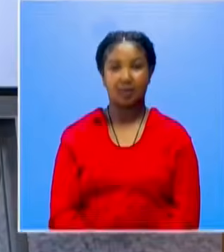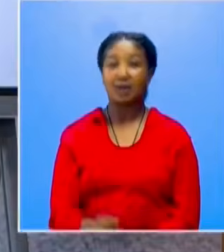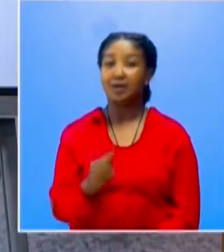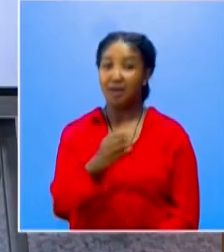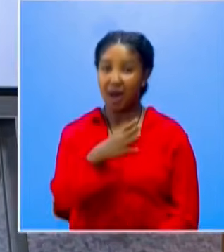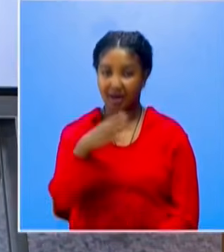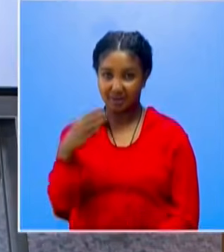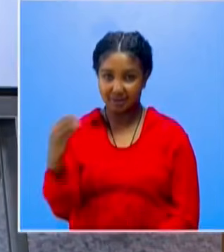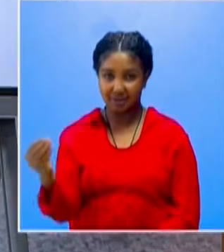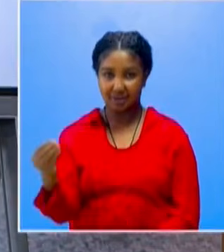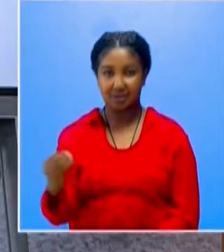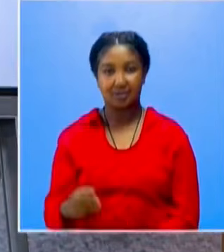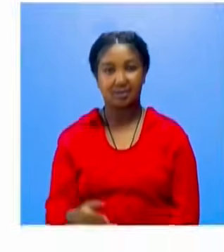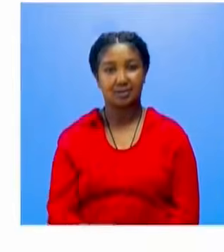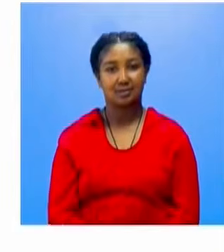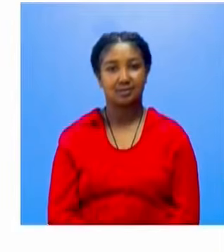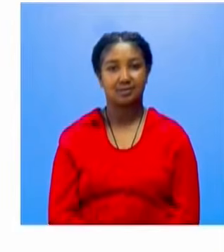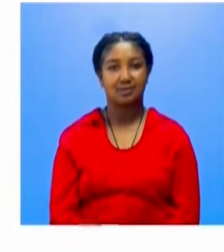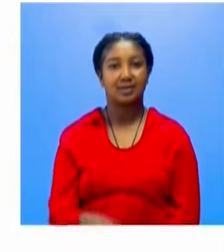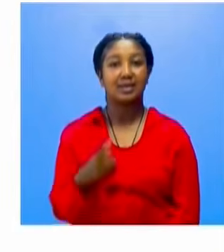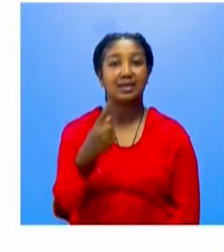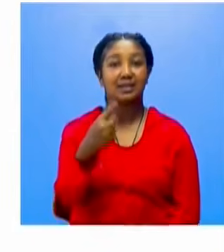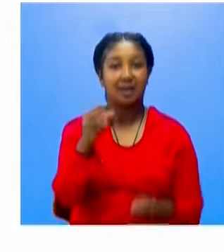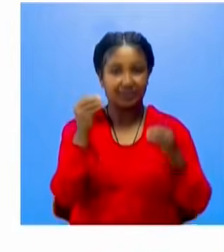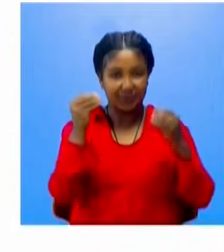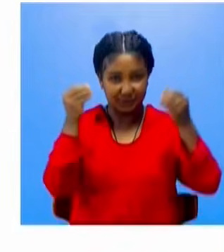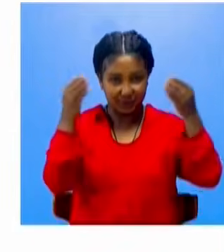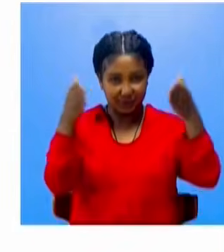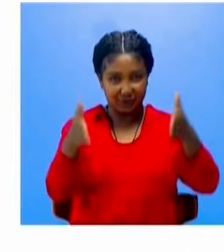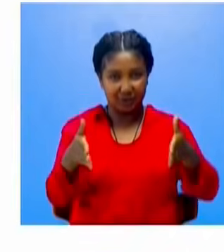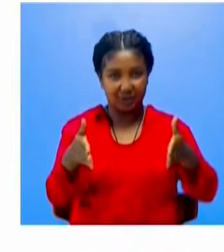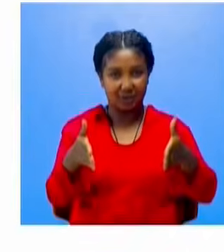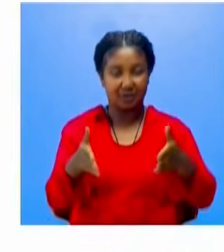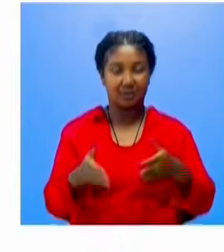And the teacher